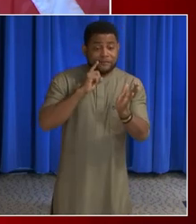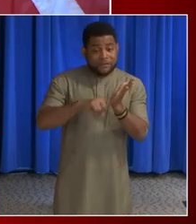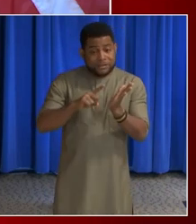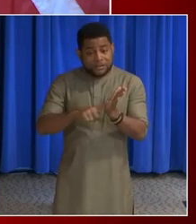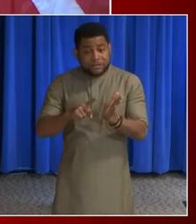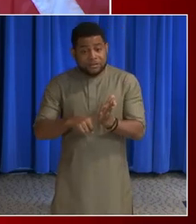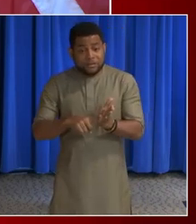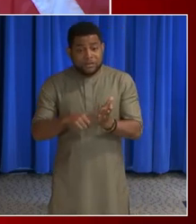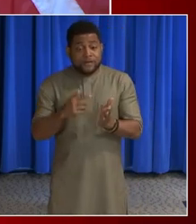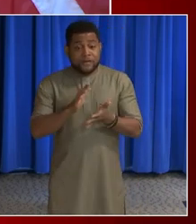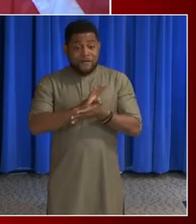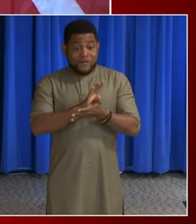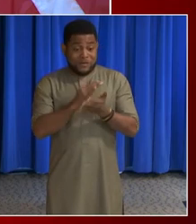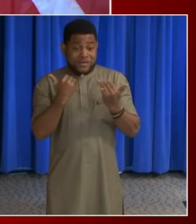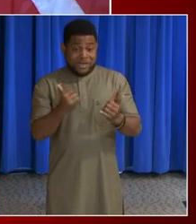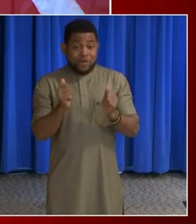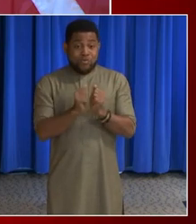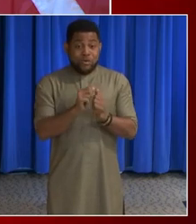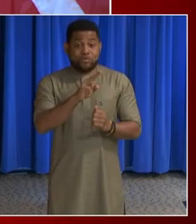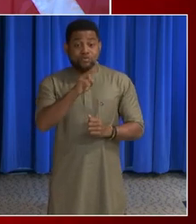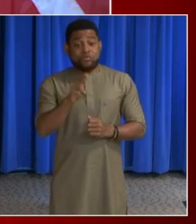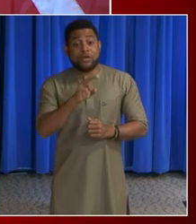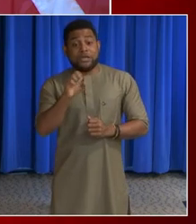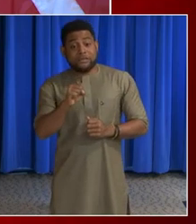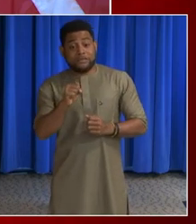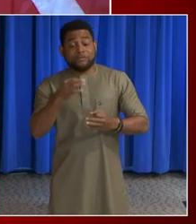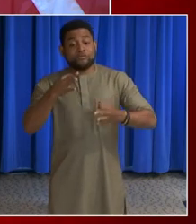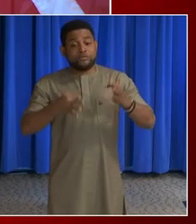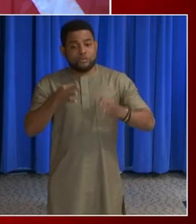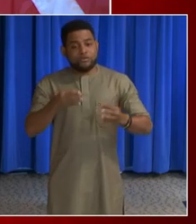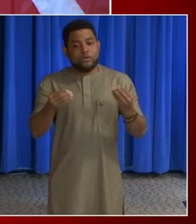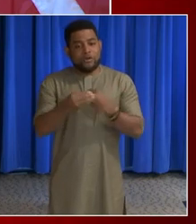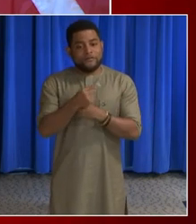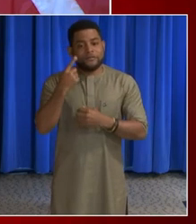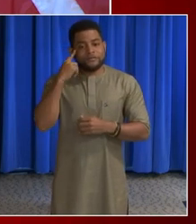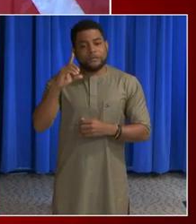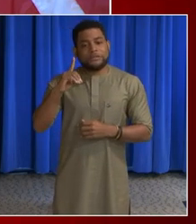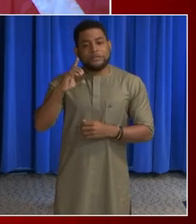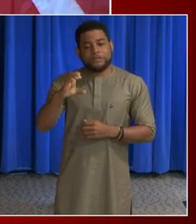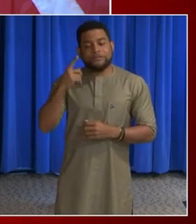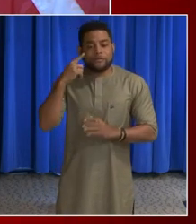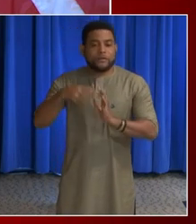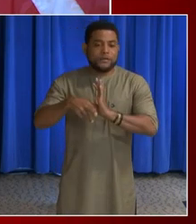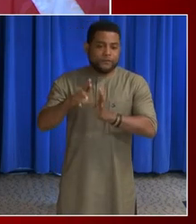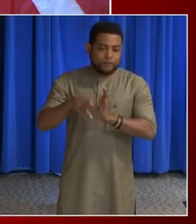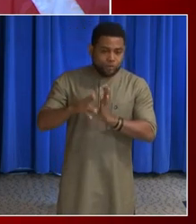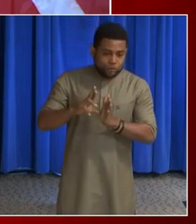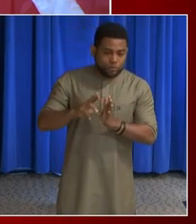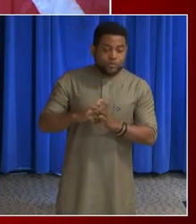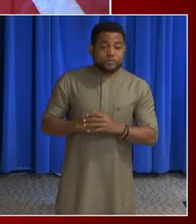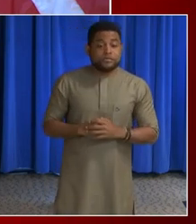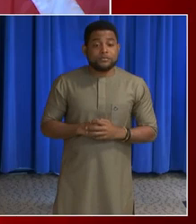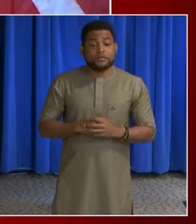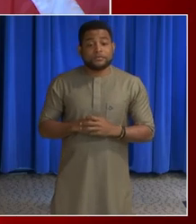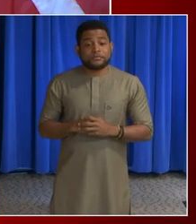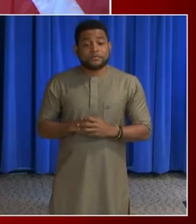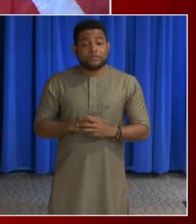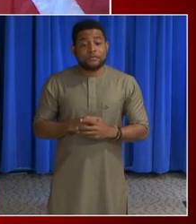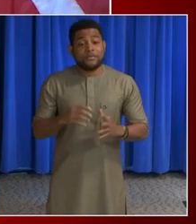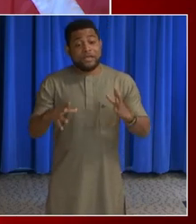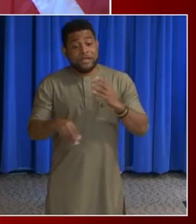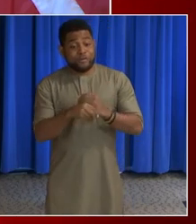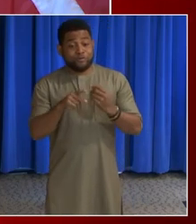is now with the United States Attorney's Office for the District of Columbia for review. In addition to the United